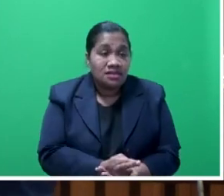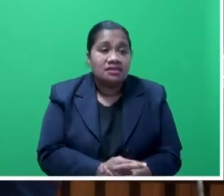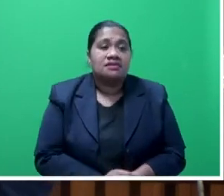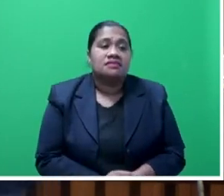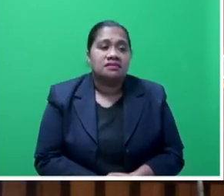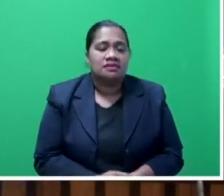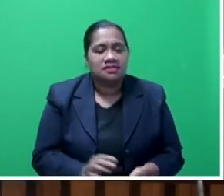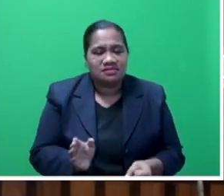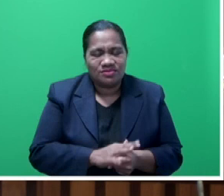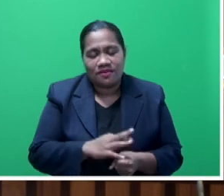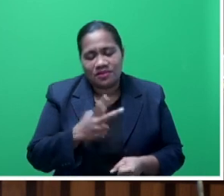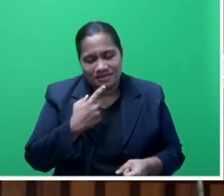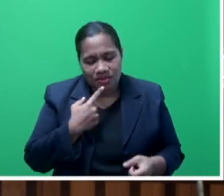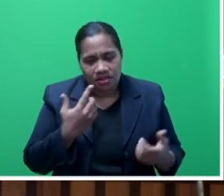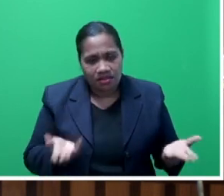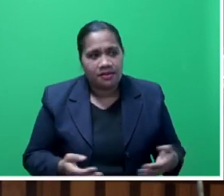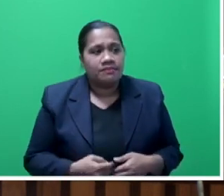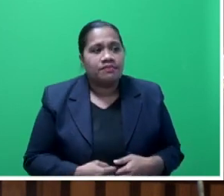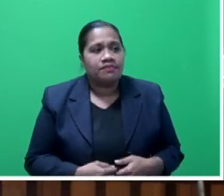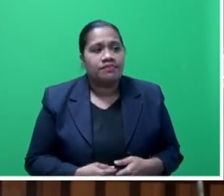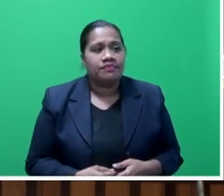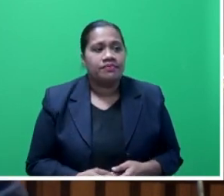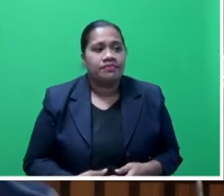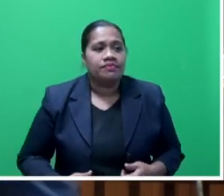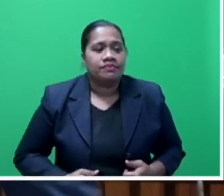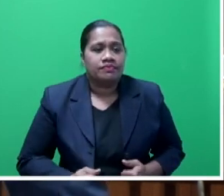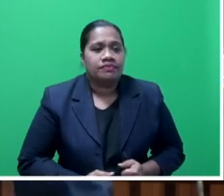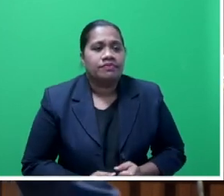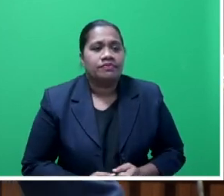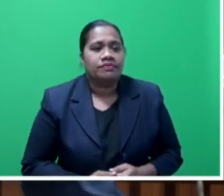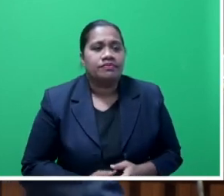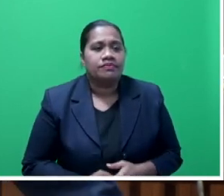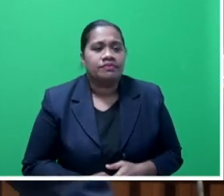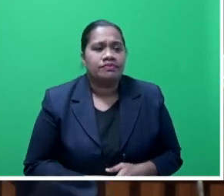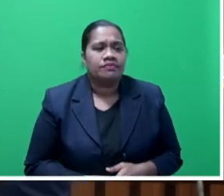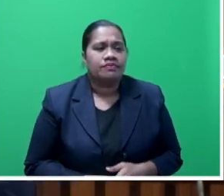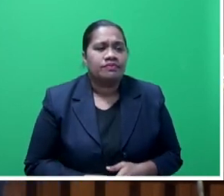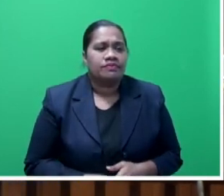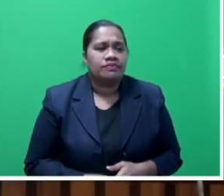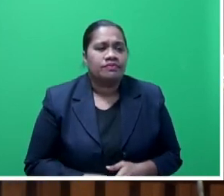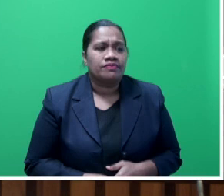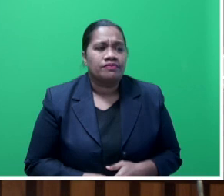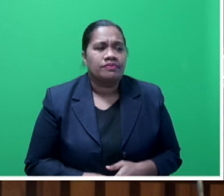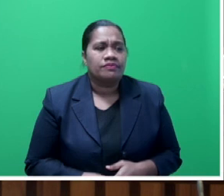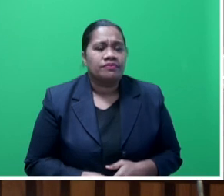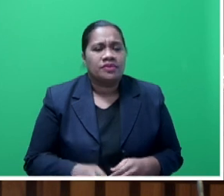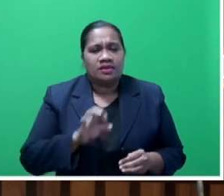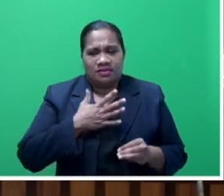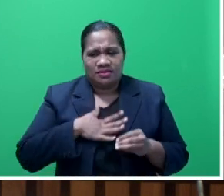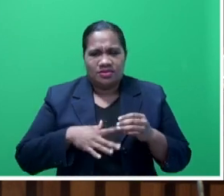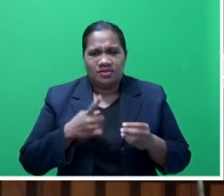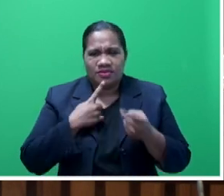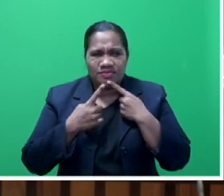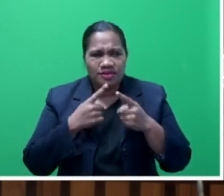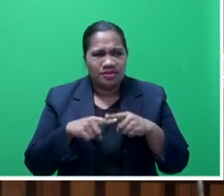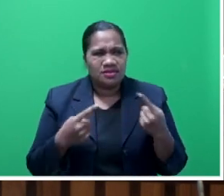simple. And I was going to comment on French, but I'm not. I'll take another opportunity to do that because it's quite actually superfluous to comment on things by Honorable Prasad. I